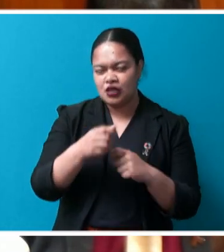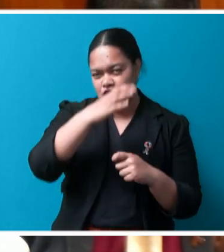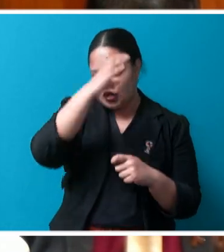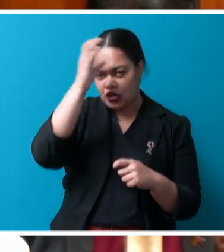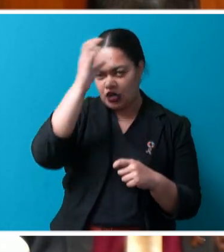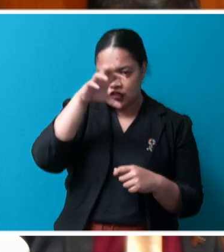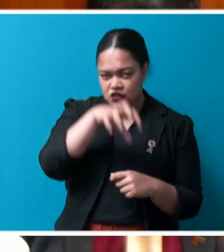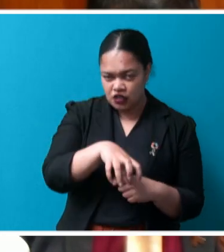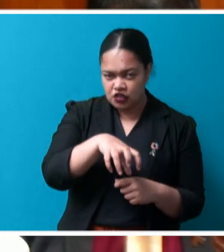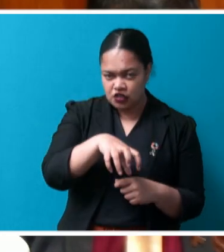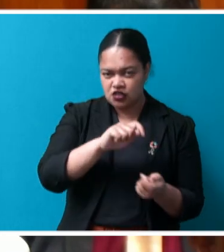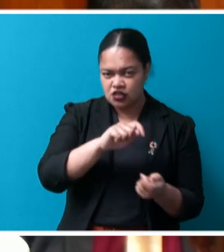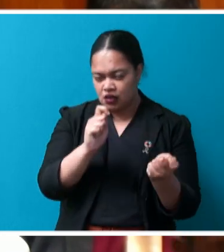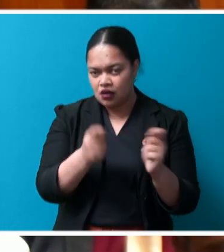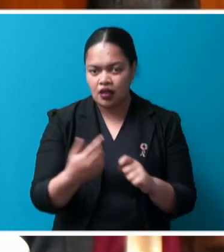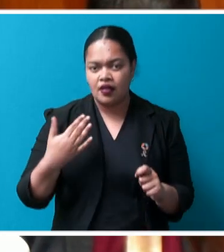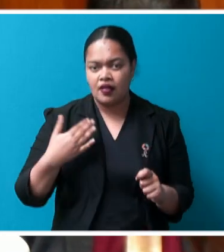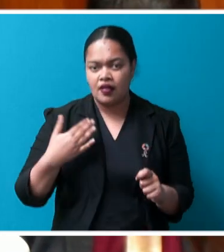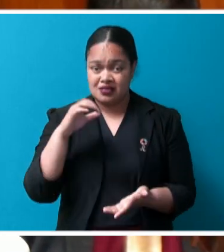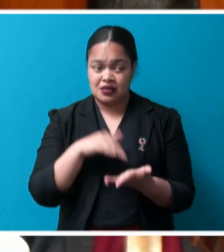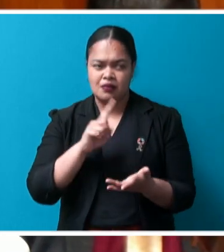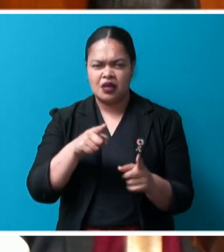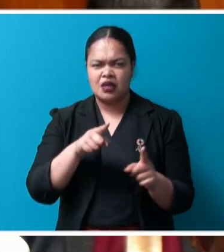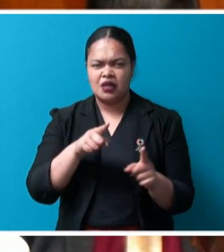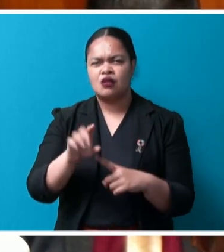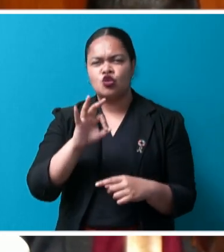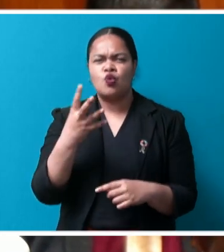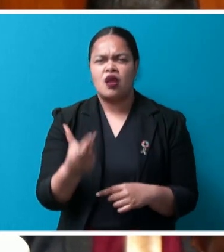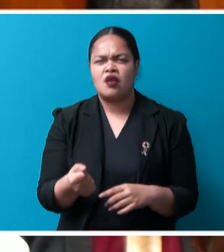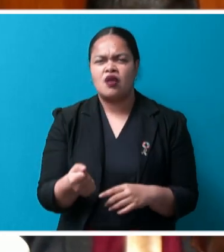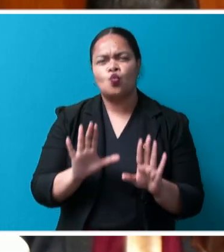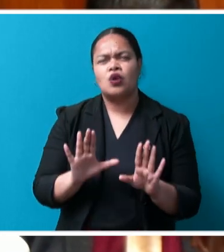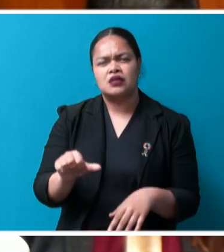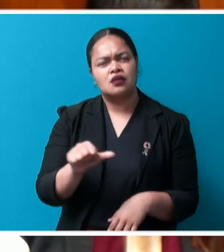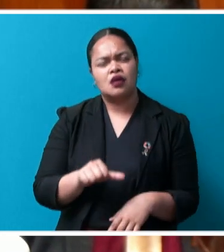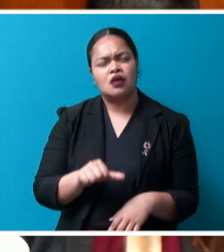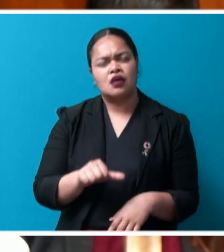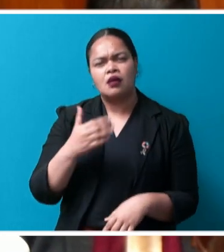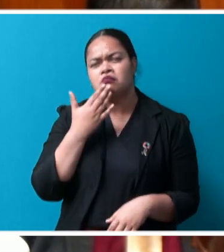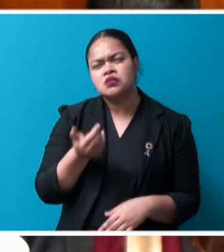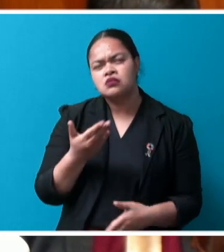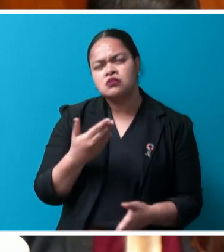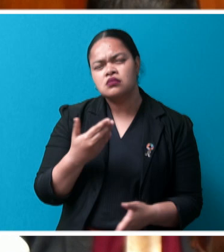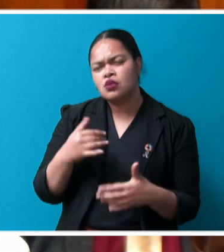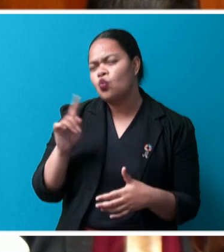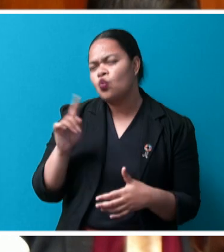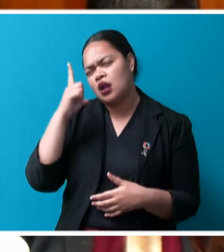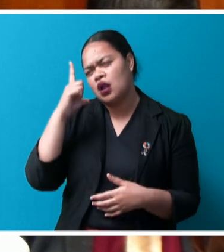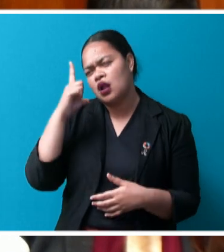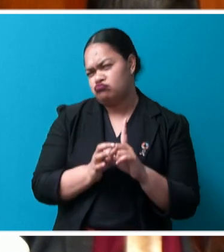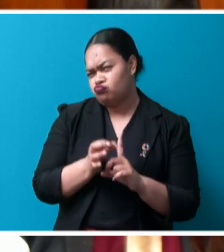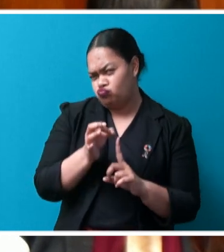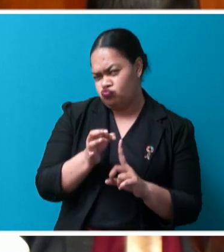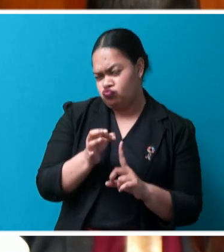Most of the health centers at the moment, they don't have the waiting area. So can Minister elaborate as to what's being done? Because as